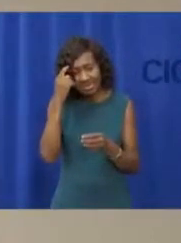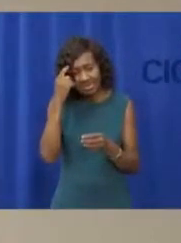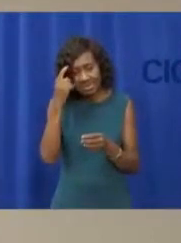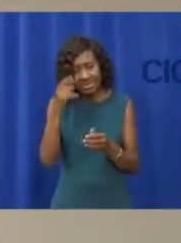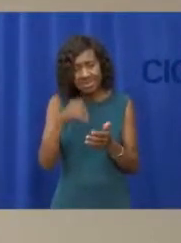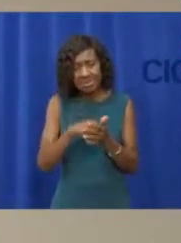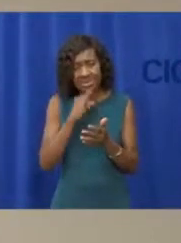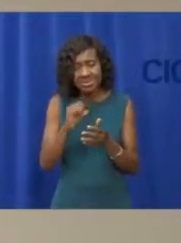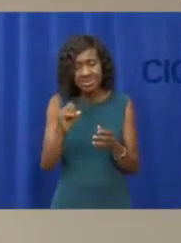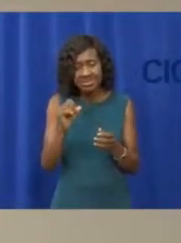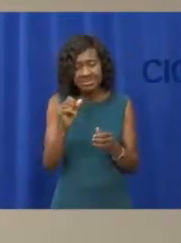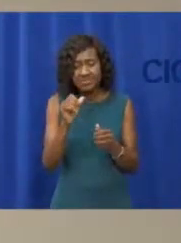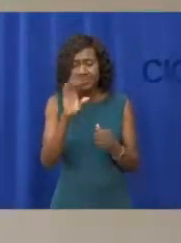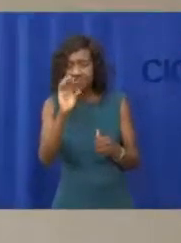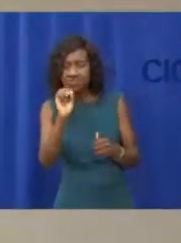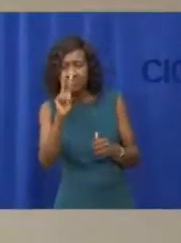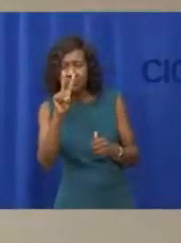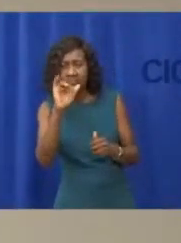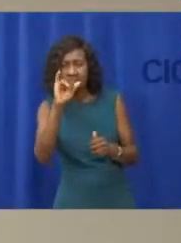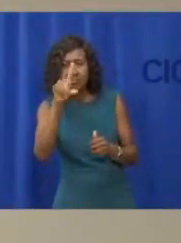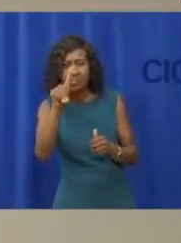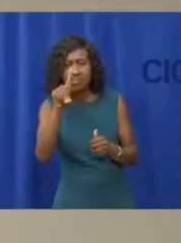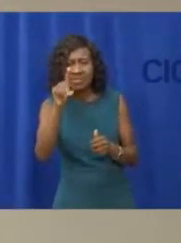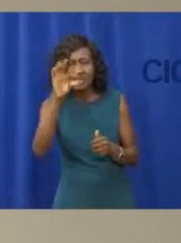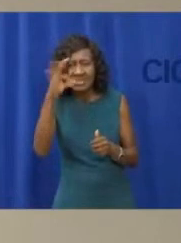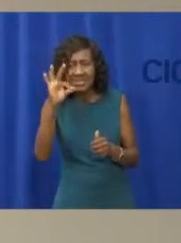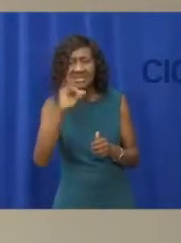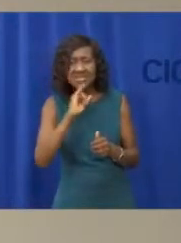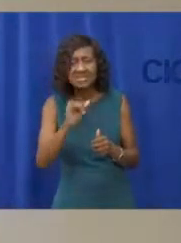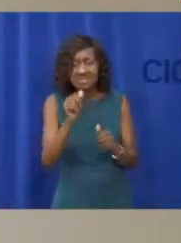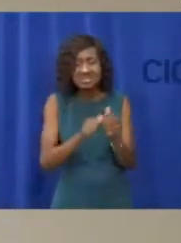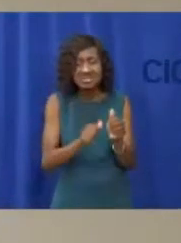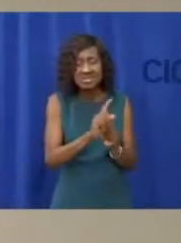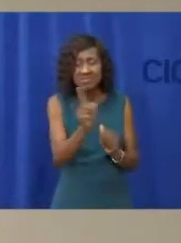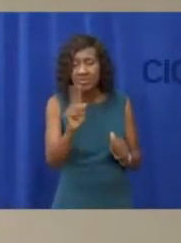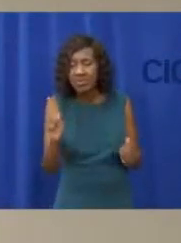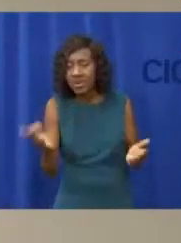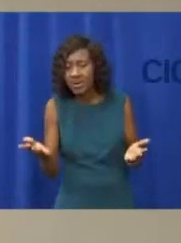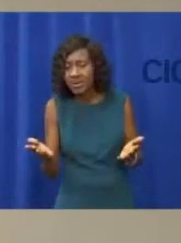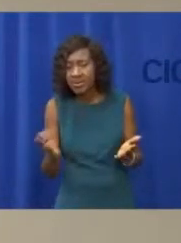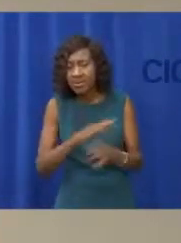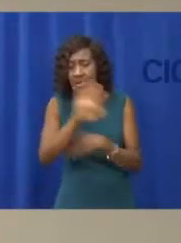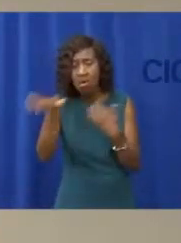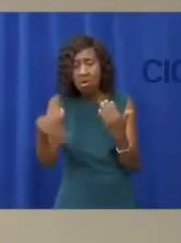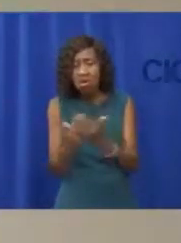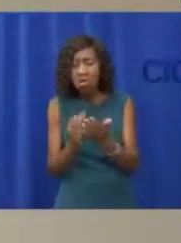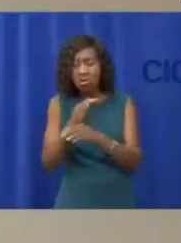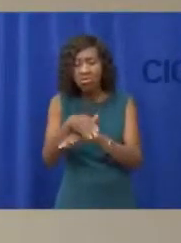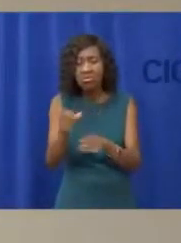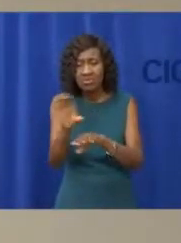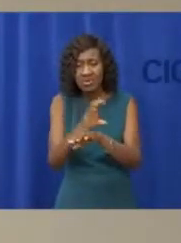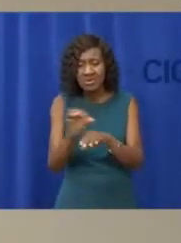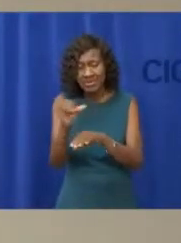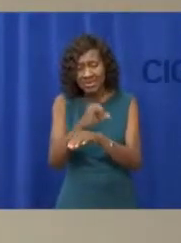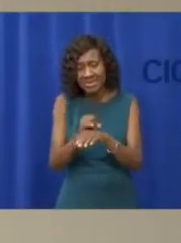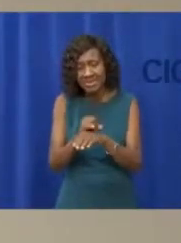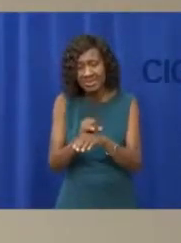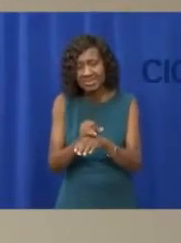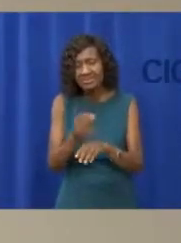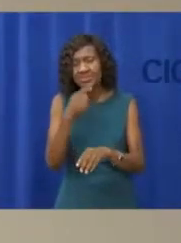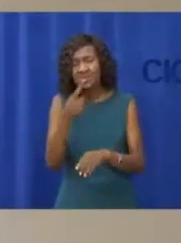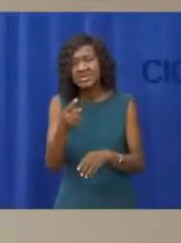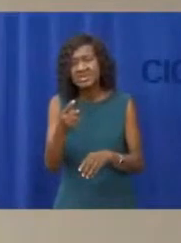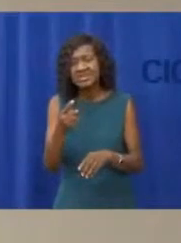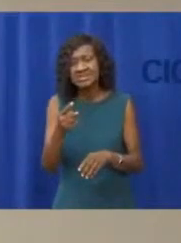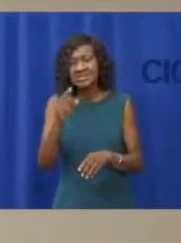has been saying. I want to also shout out the NAU staff who are doing a great job during